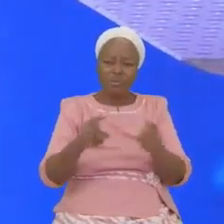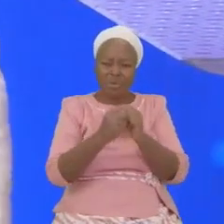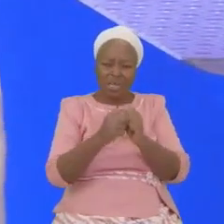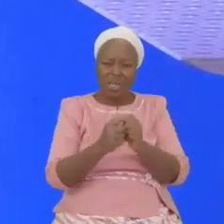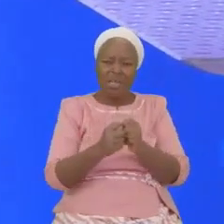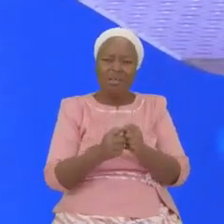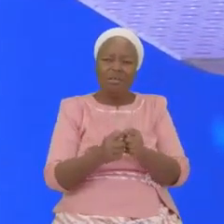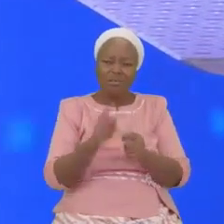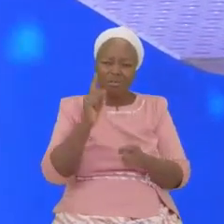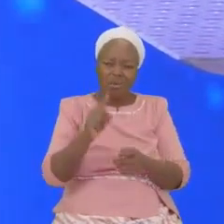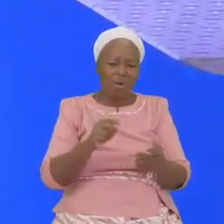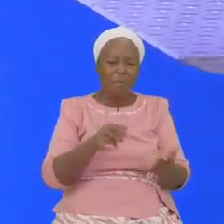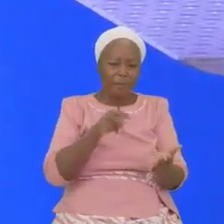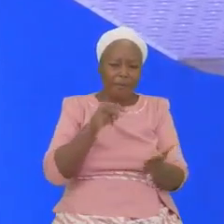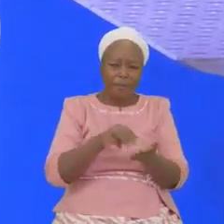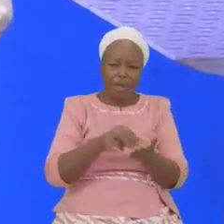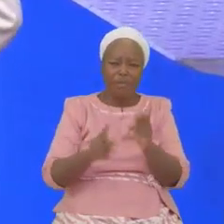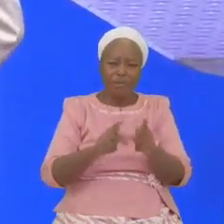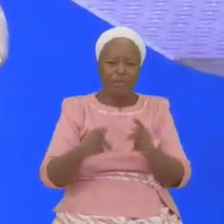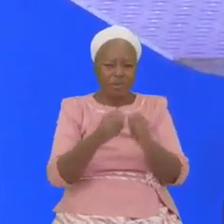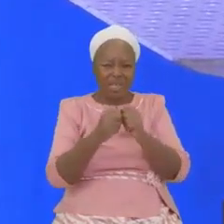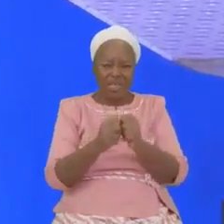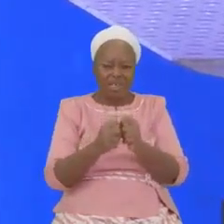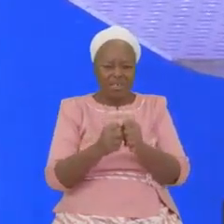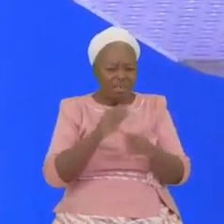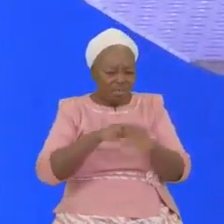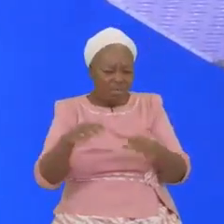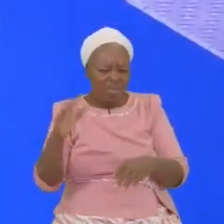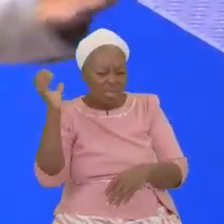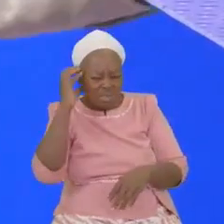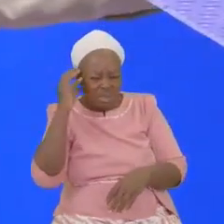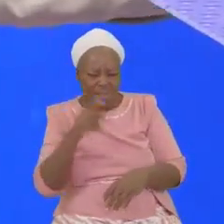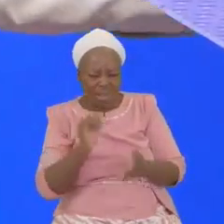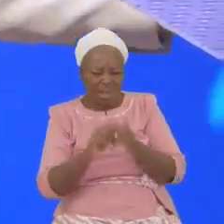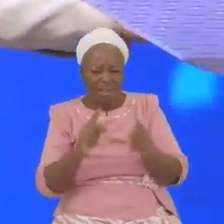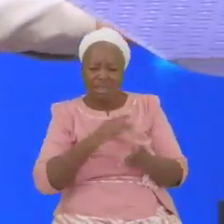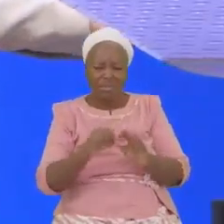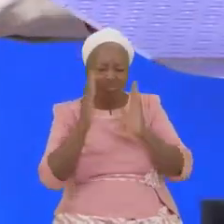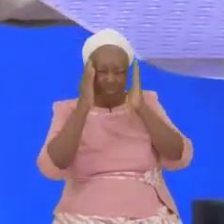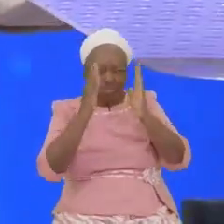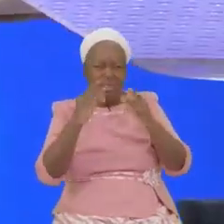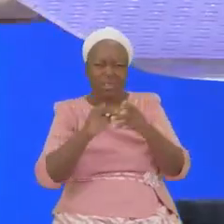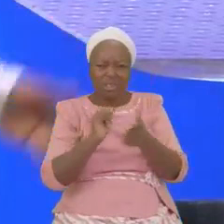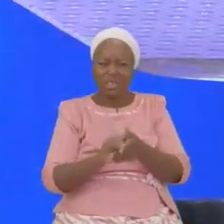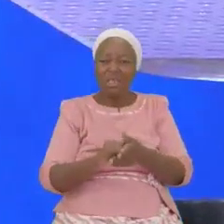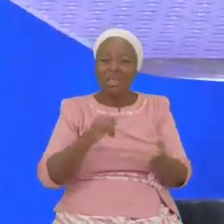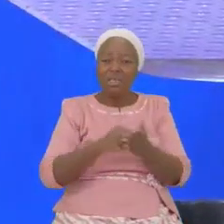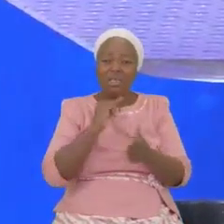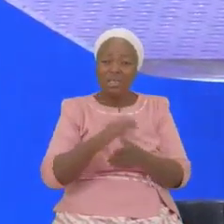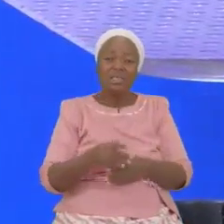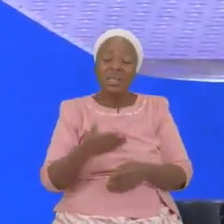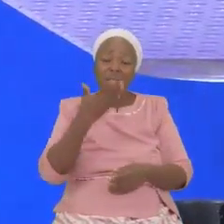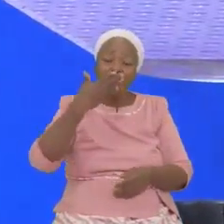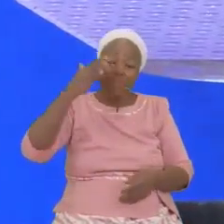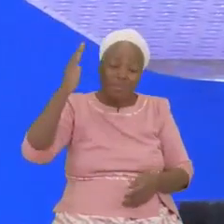who say, oh, don't listen to him, don't pay attention to him. It's a big zero, it's a big